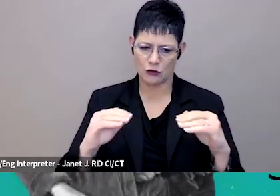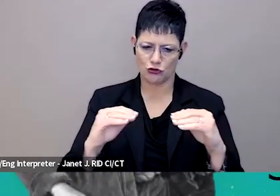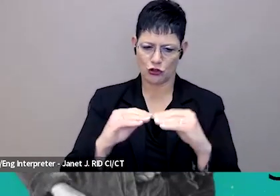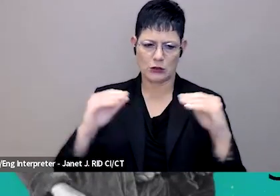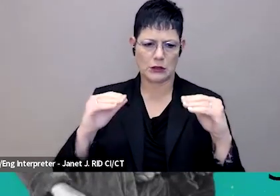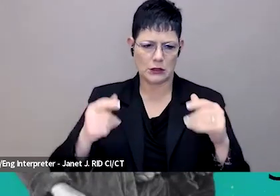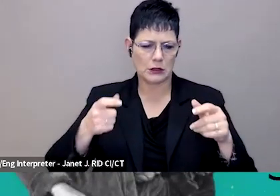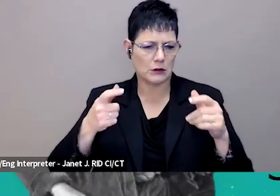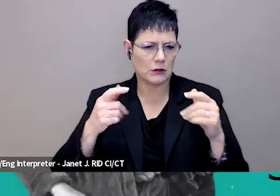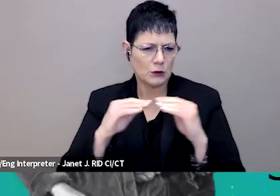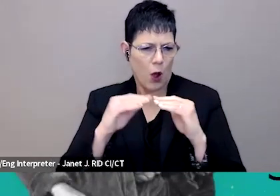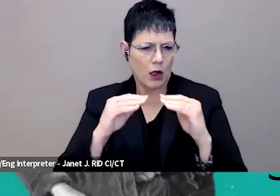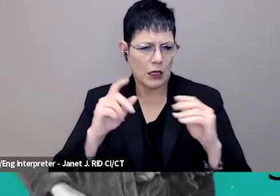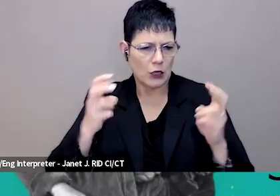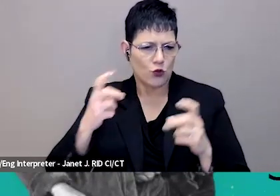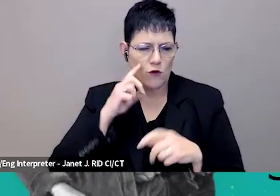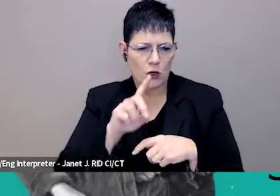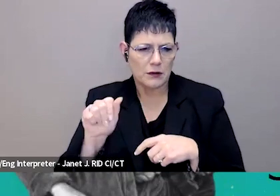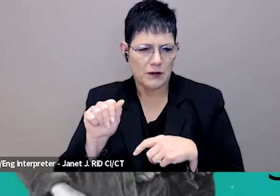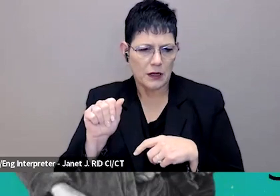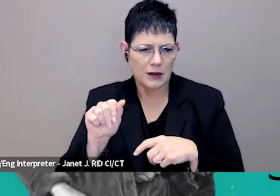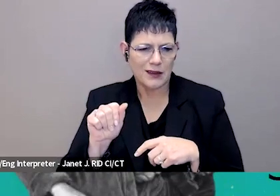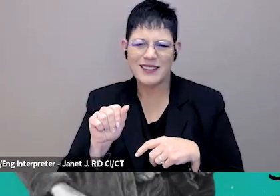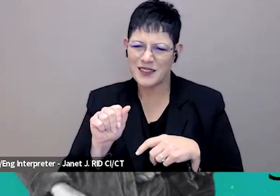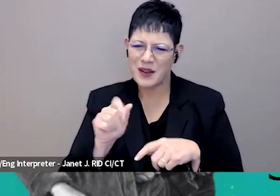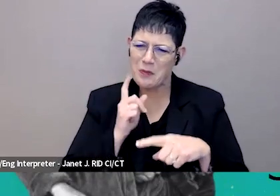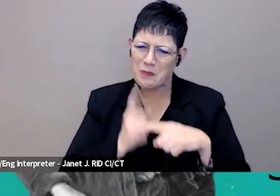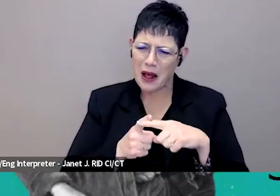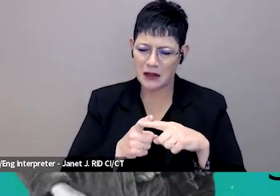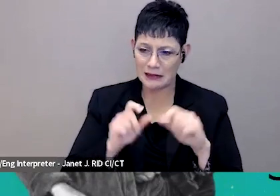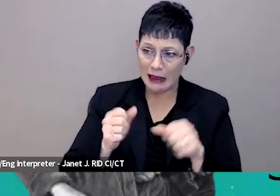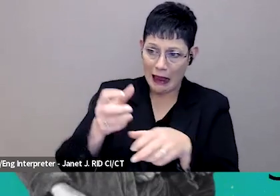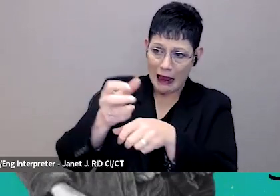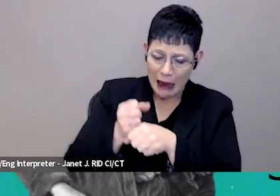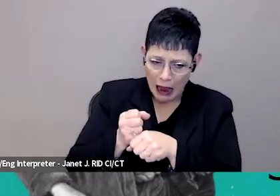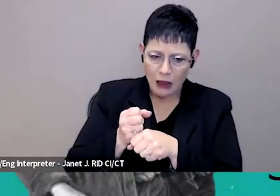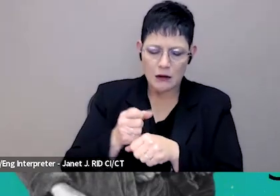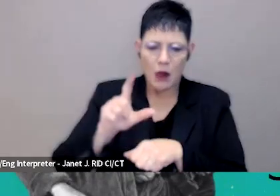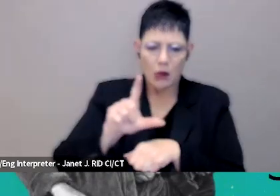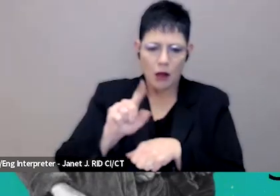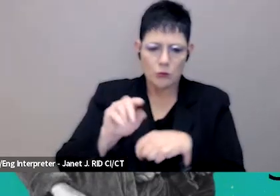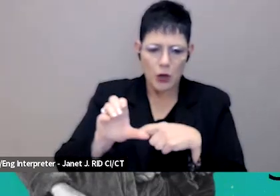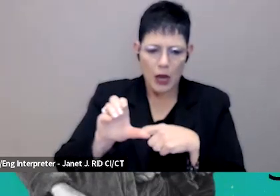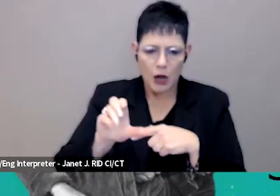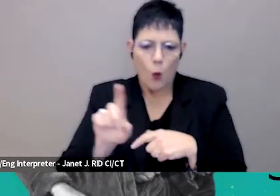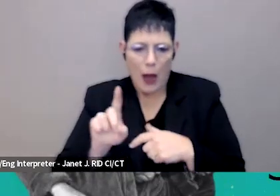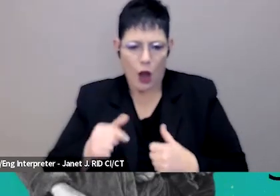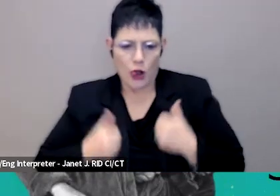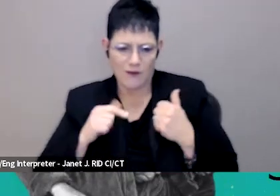also having the ability to receive long-term care within your homes and communities.